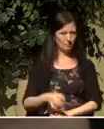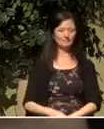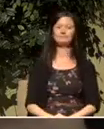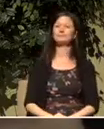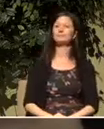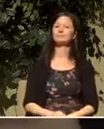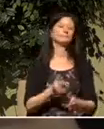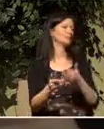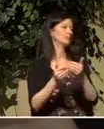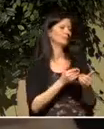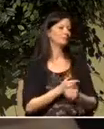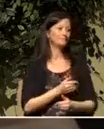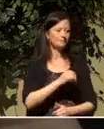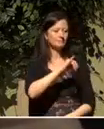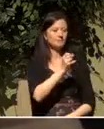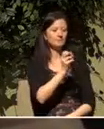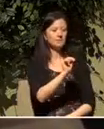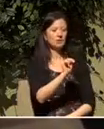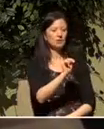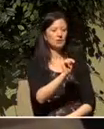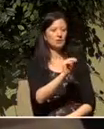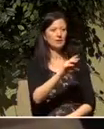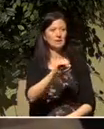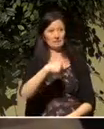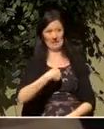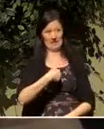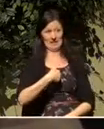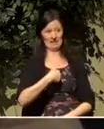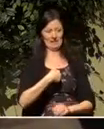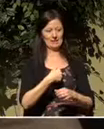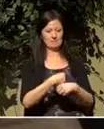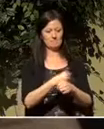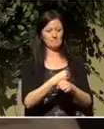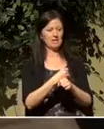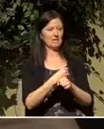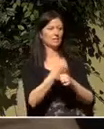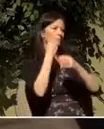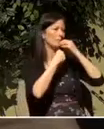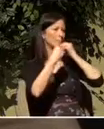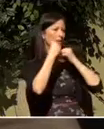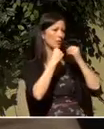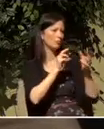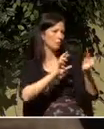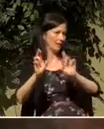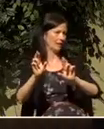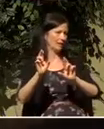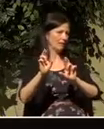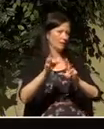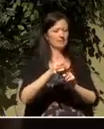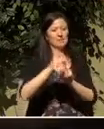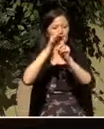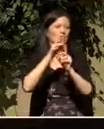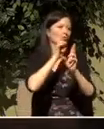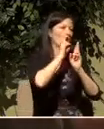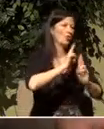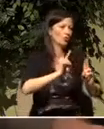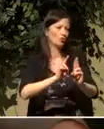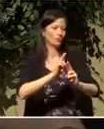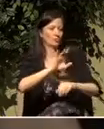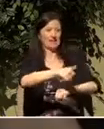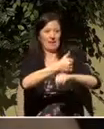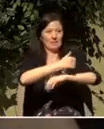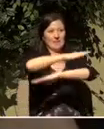Anyway, John and me, we had to get the Passover ready. It was a special honor to do that, to put out set the table and get